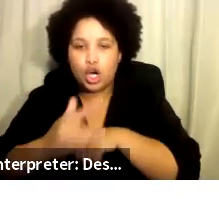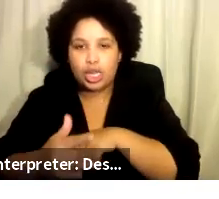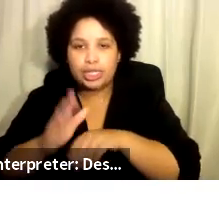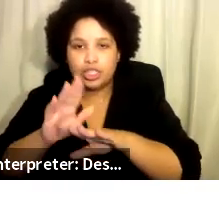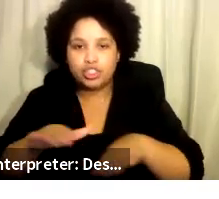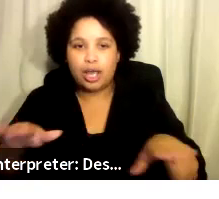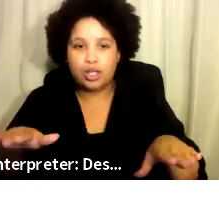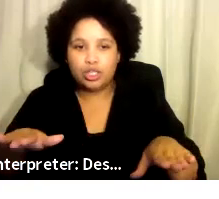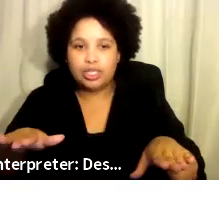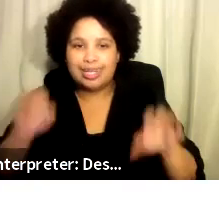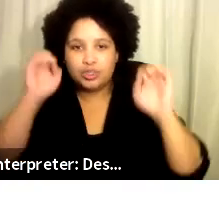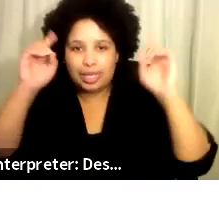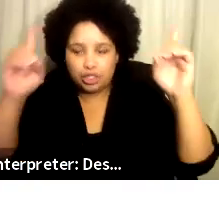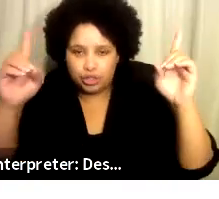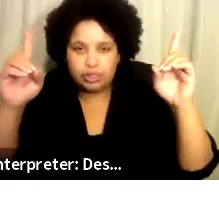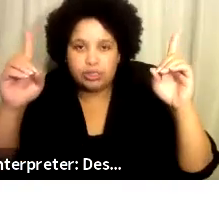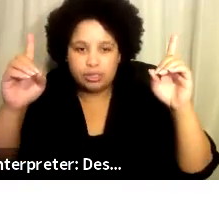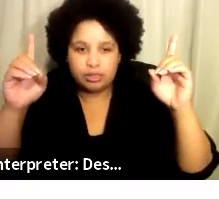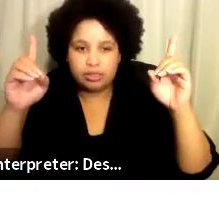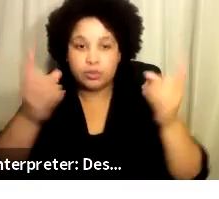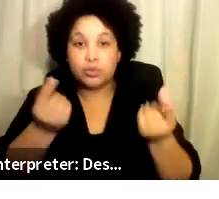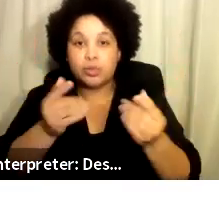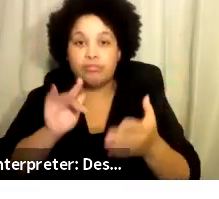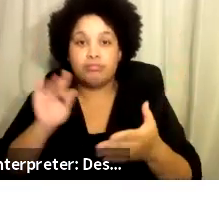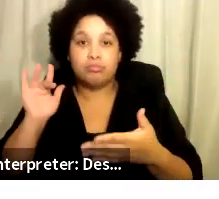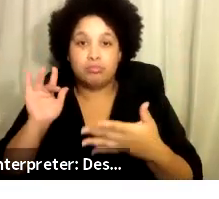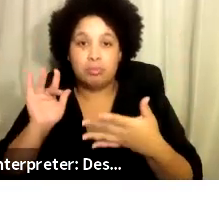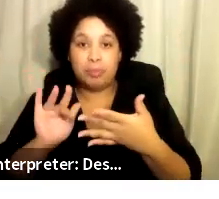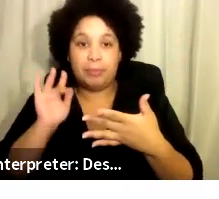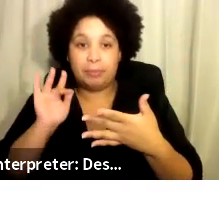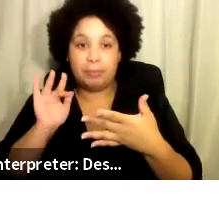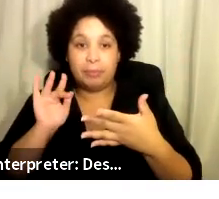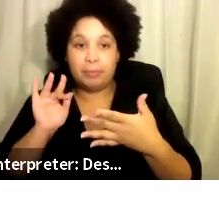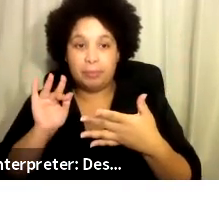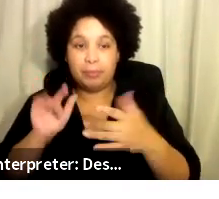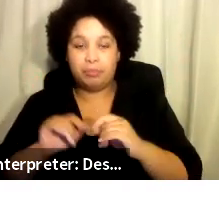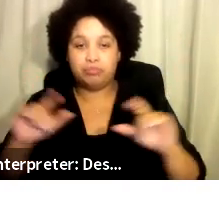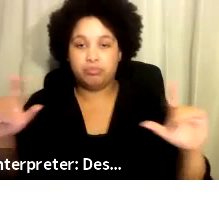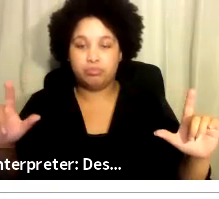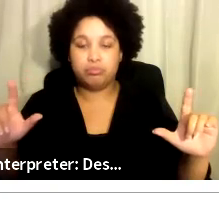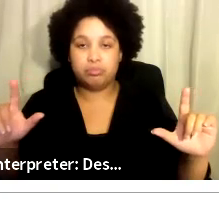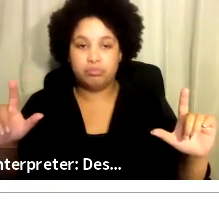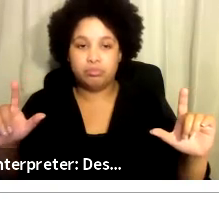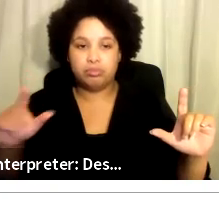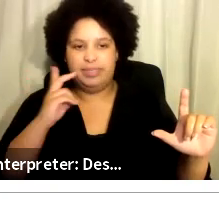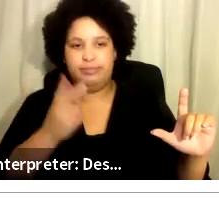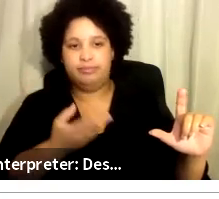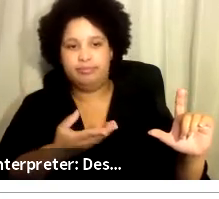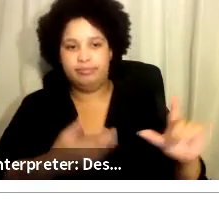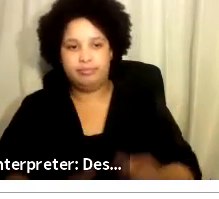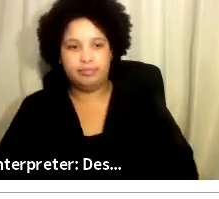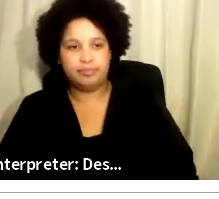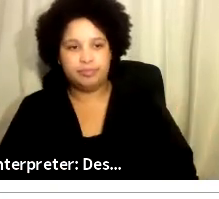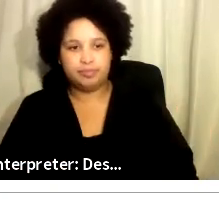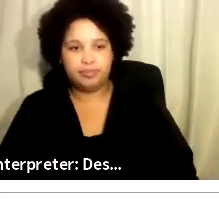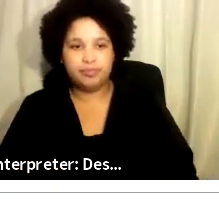education. And once you click on early childhood education right here, it takes you to this page where we